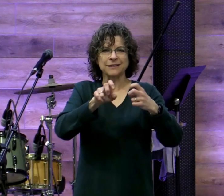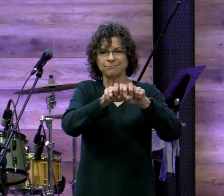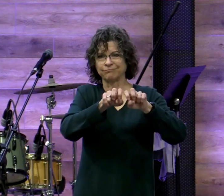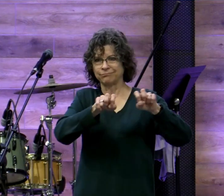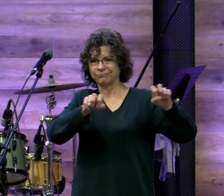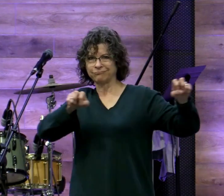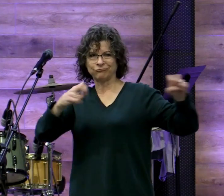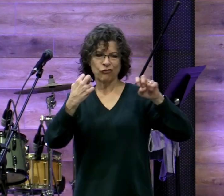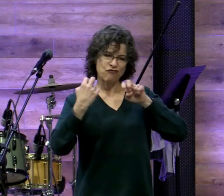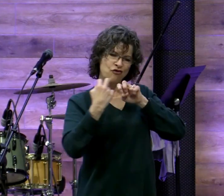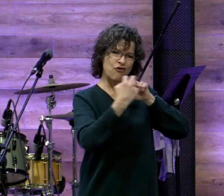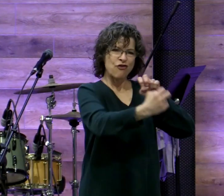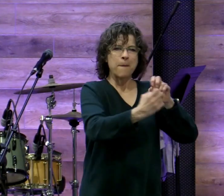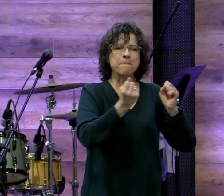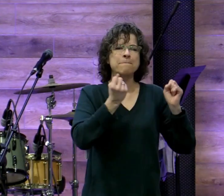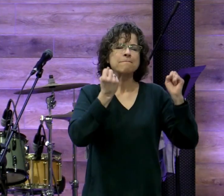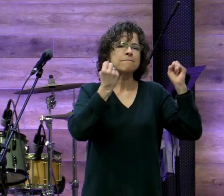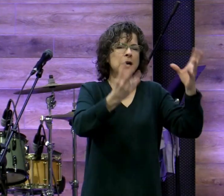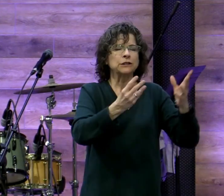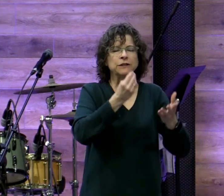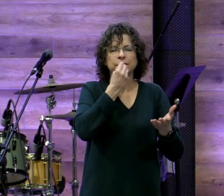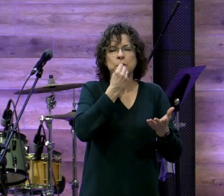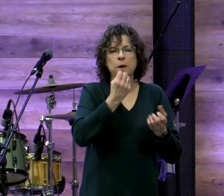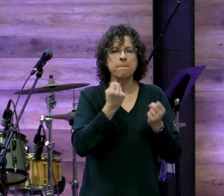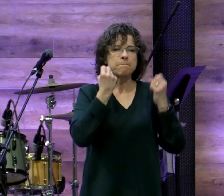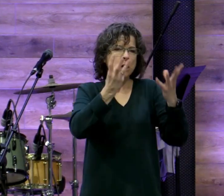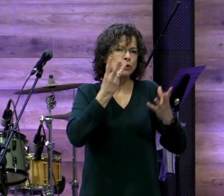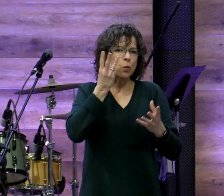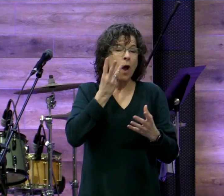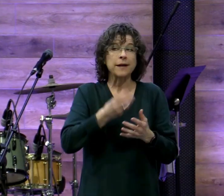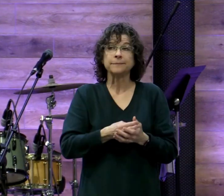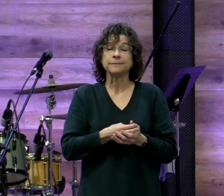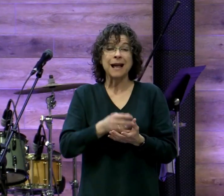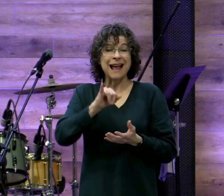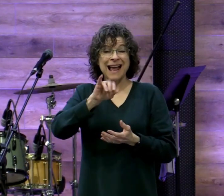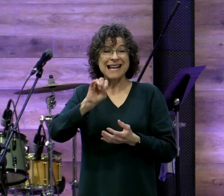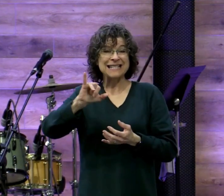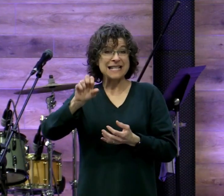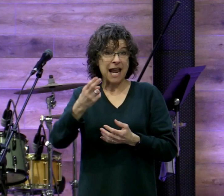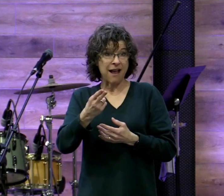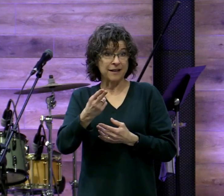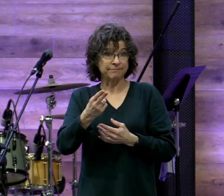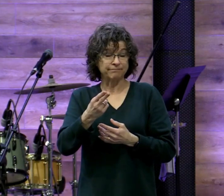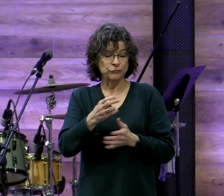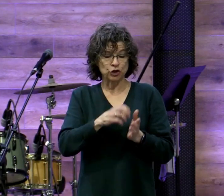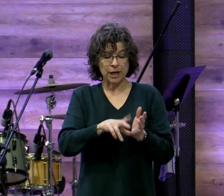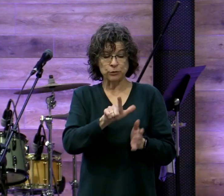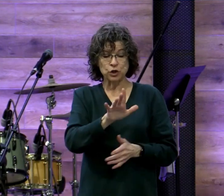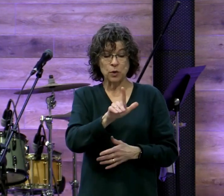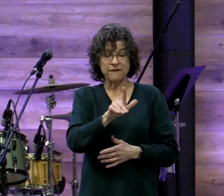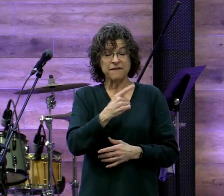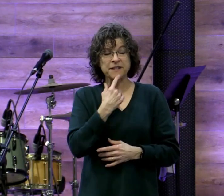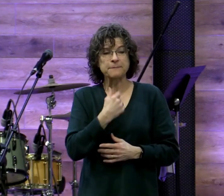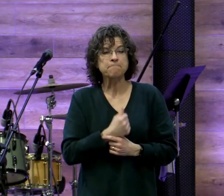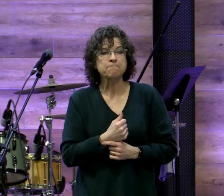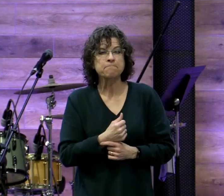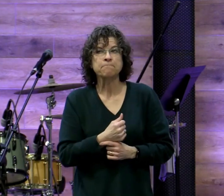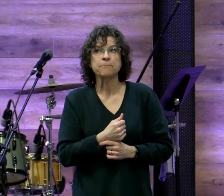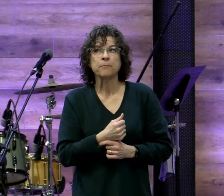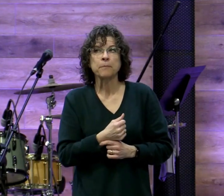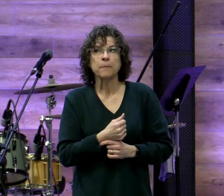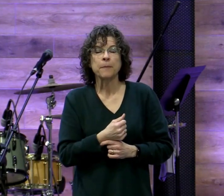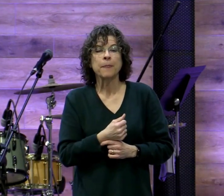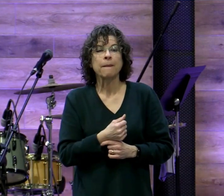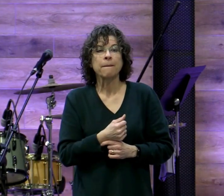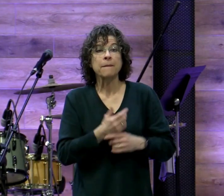of fine wine and rich food. Let me give you two examples. In Isaiah chapter 25, he says this, on this mountain the Lord of